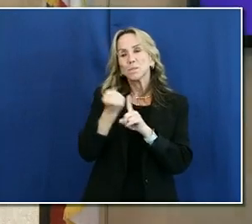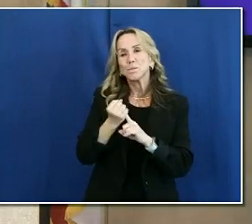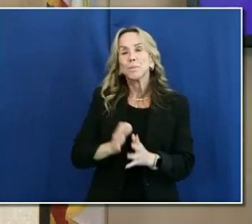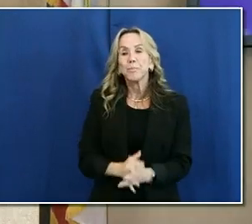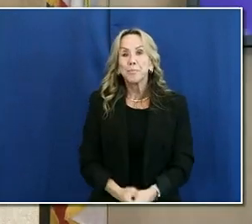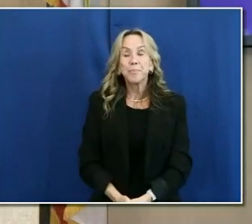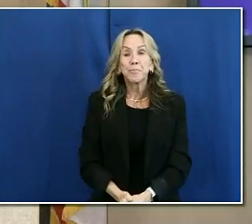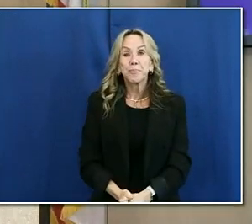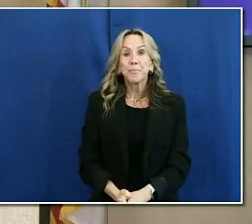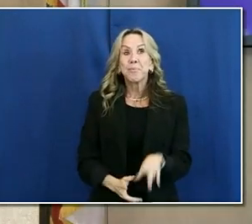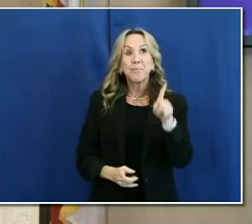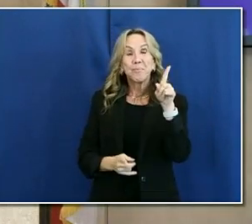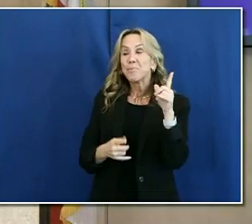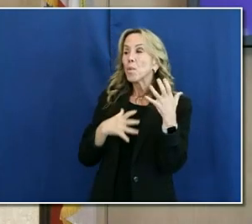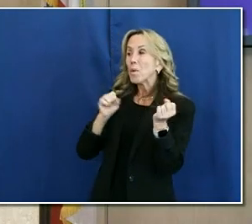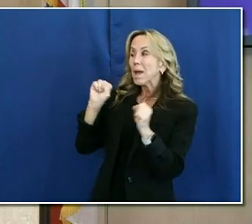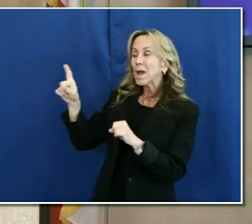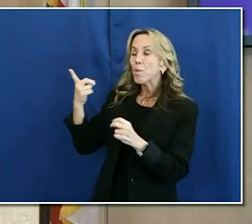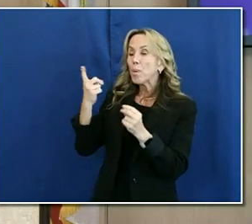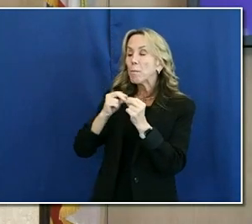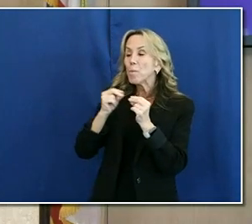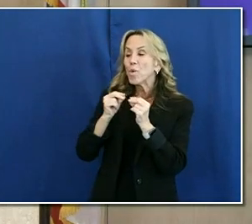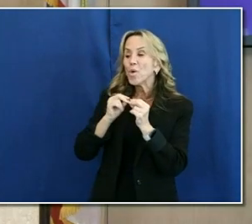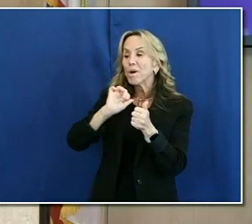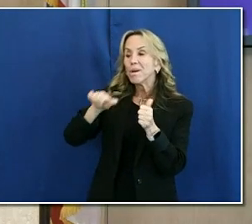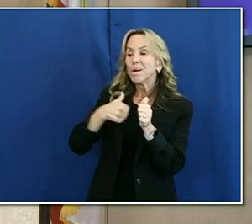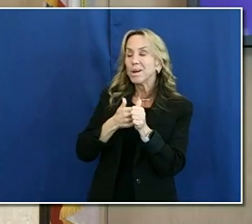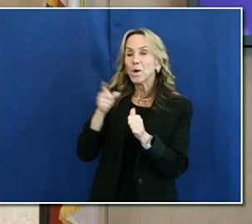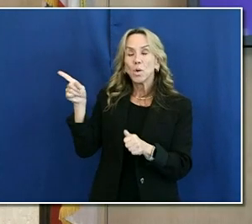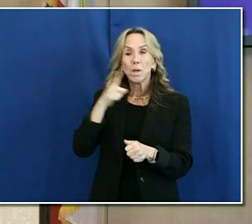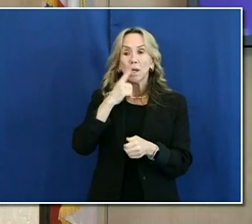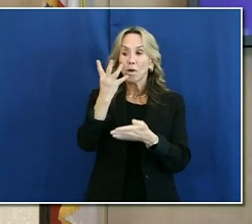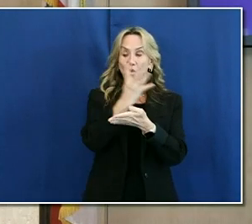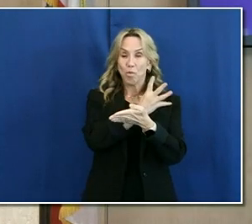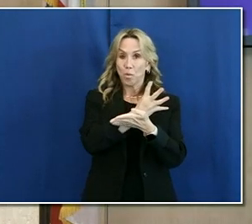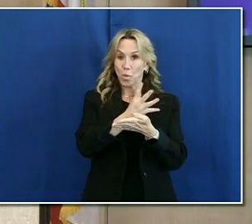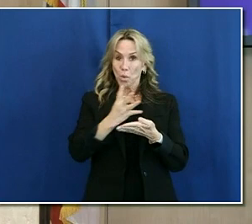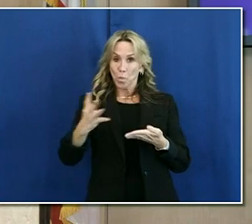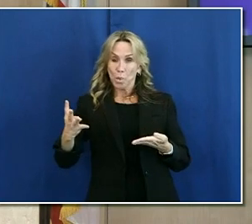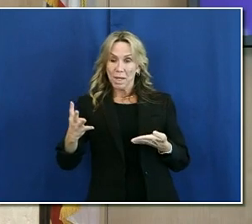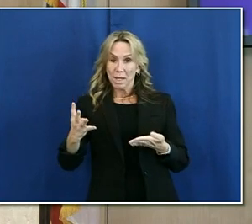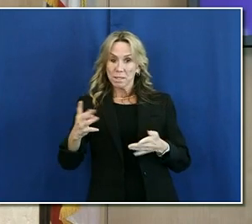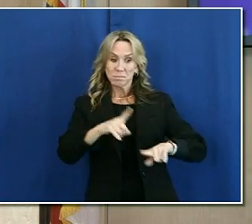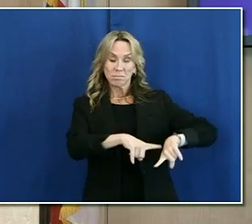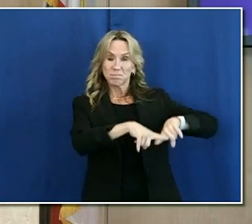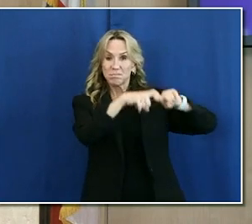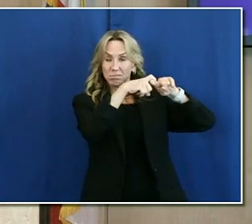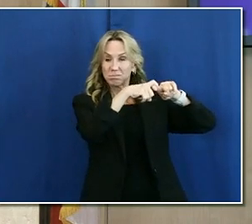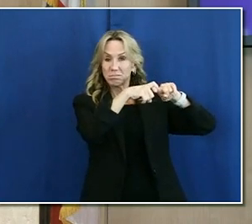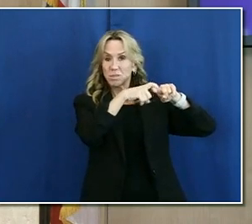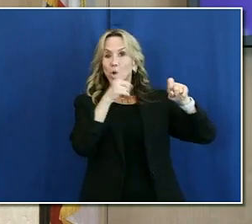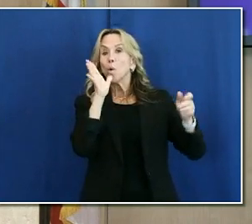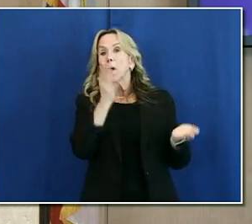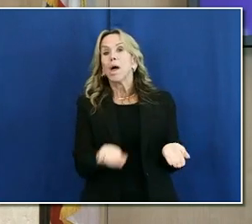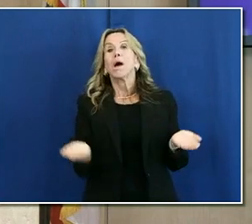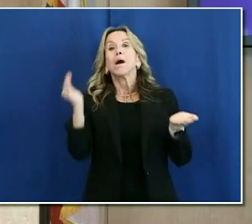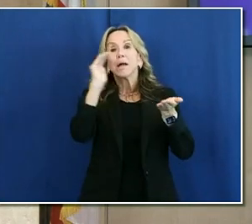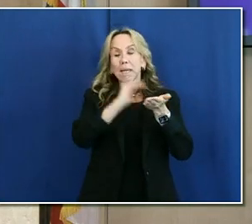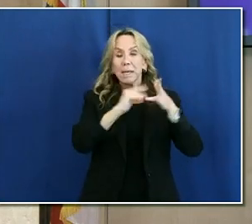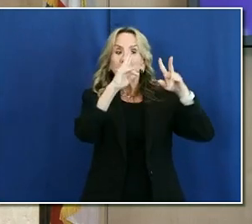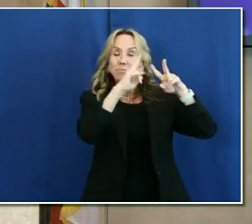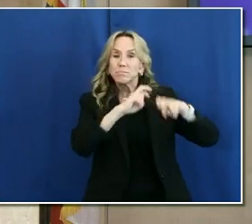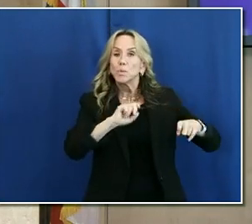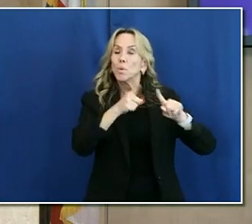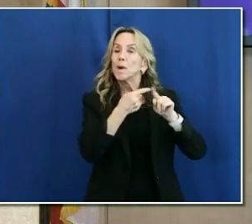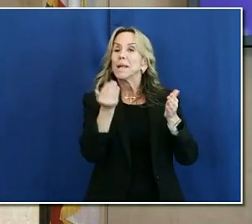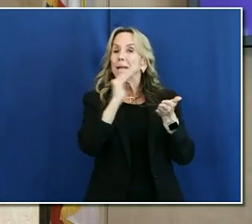I have a follow-up question. You said during this 4-week pause, you are going to, at some point, reassess when the school might return